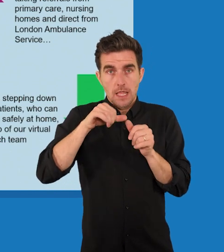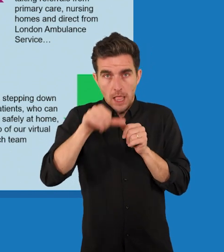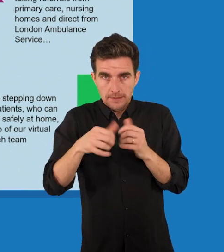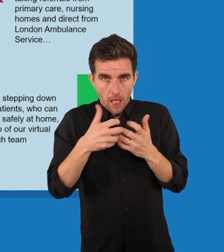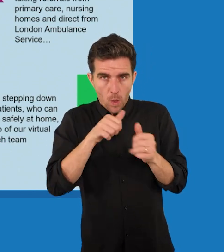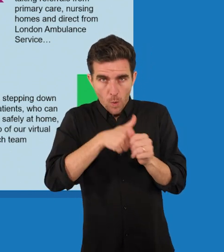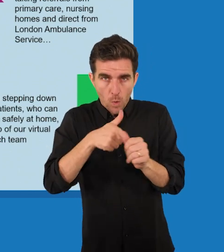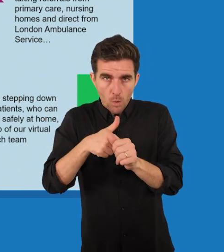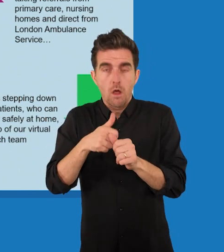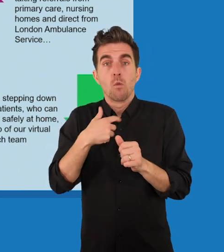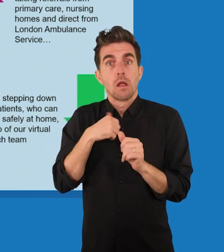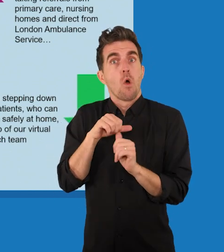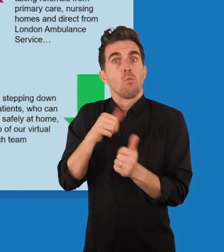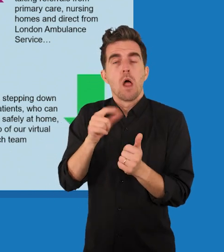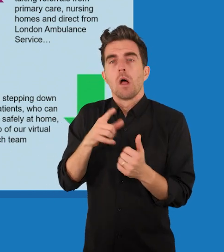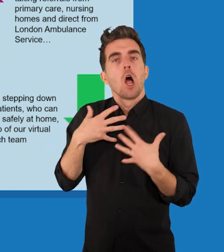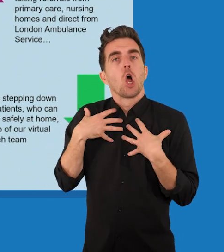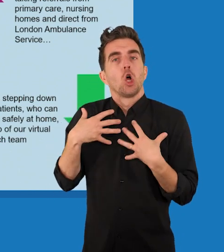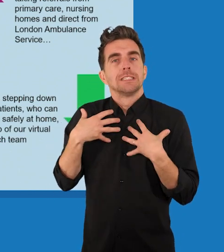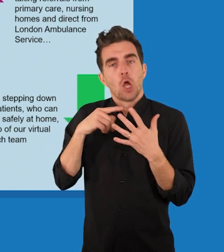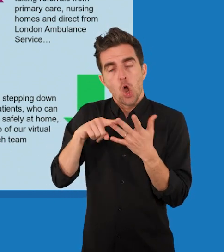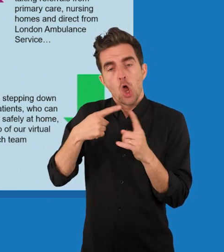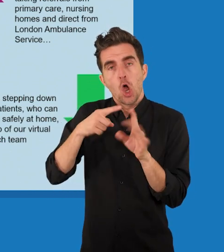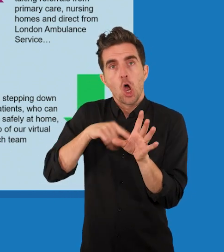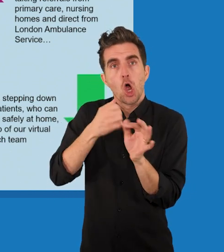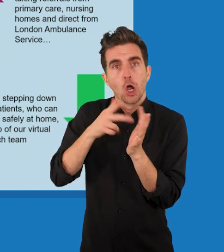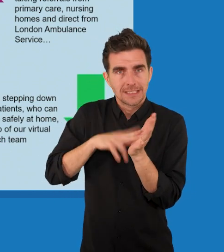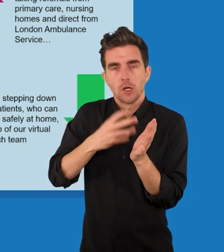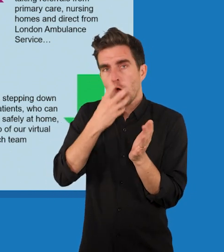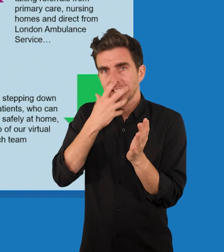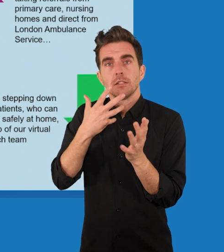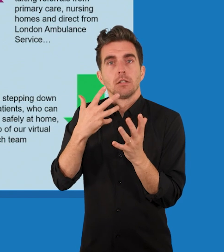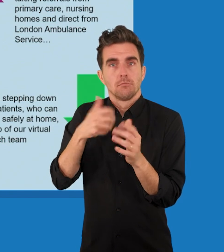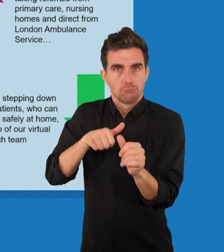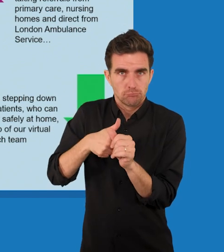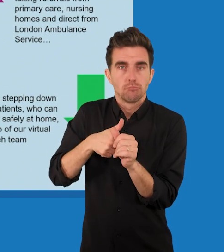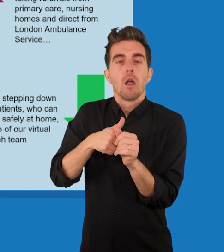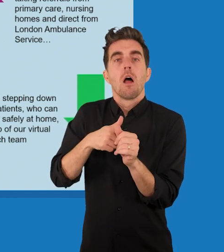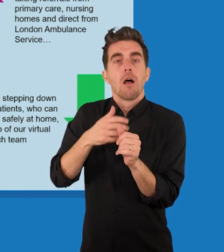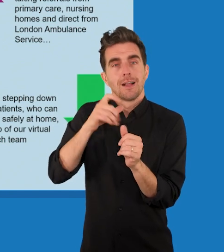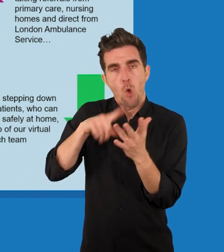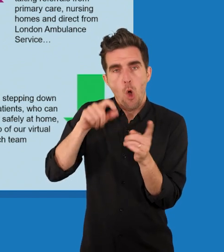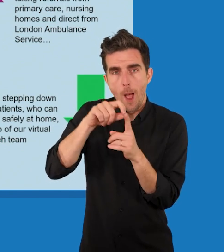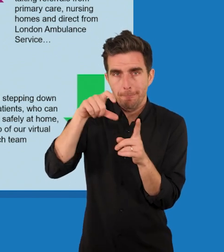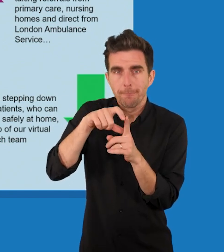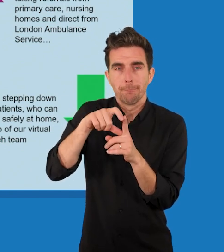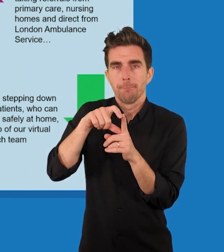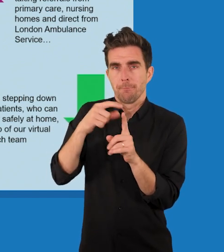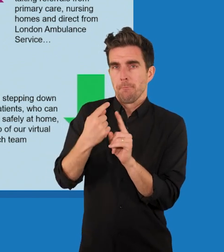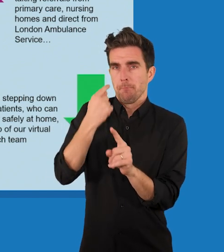support more and more patients. So we're doing really well with our oxygen weaning. So patients who come in